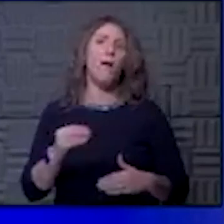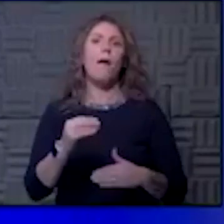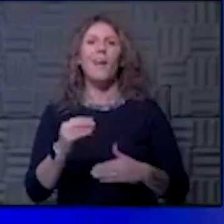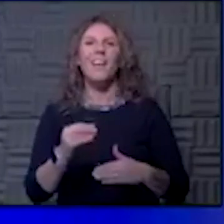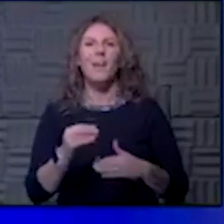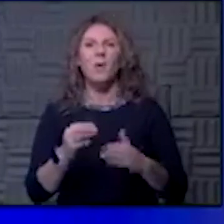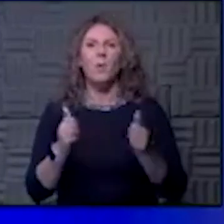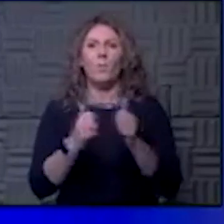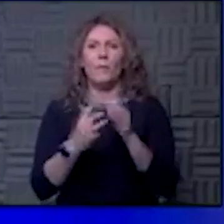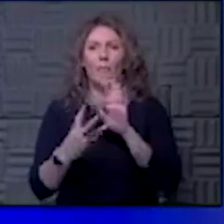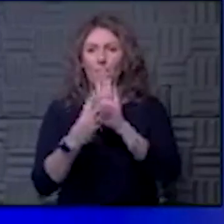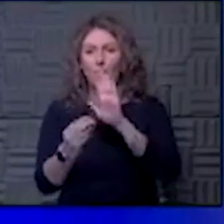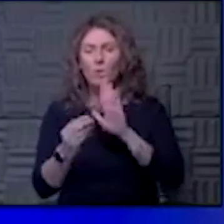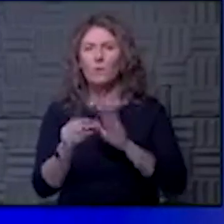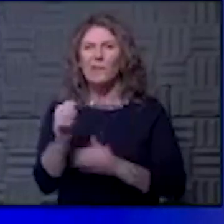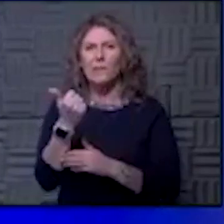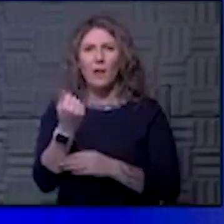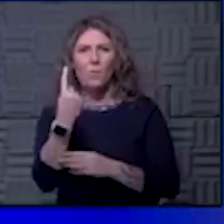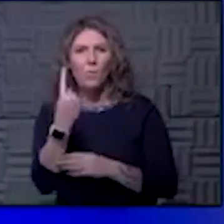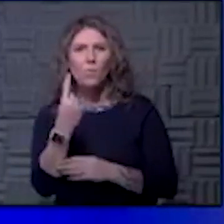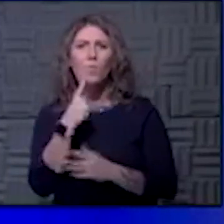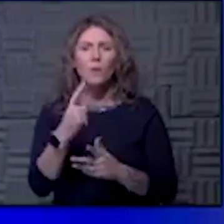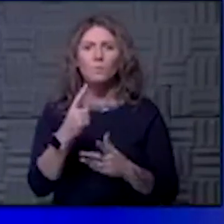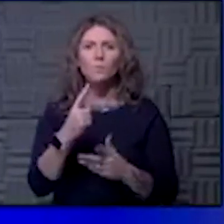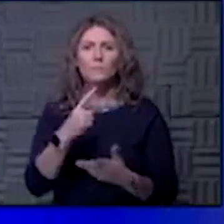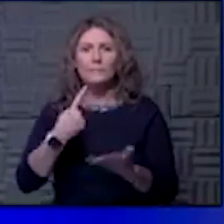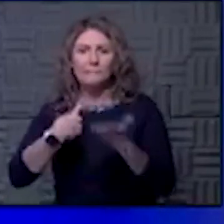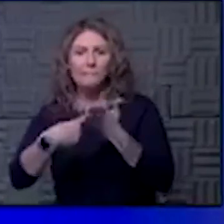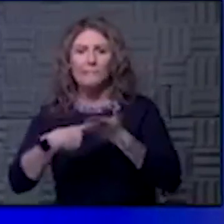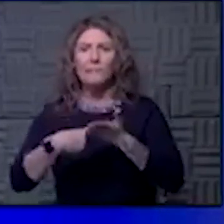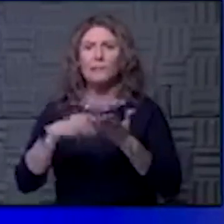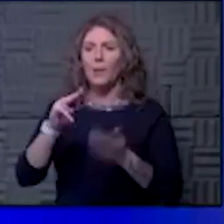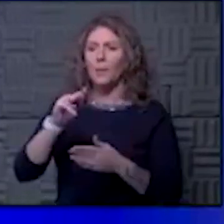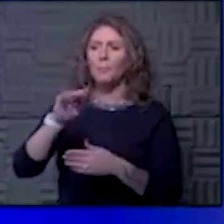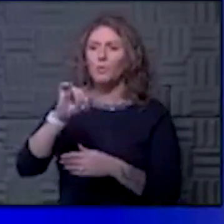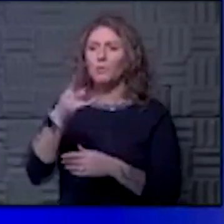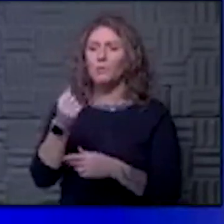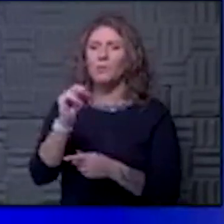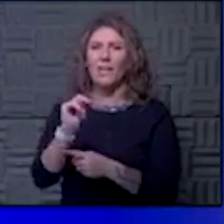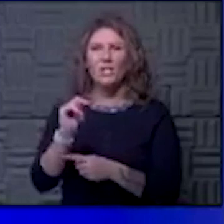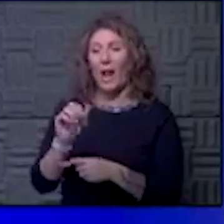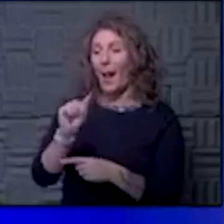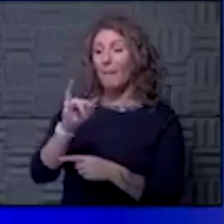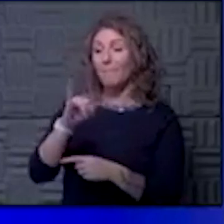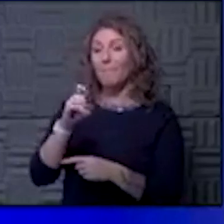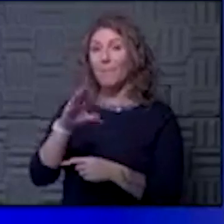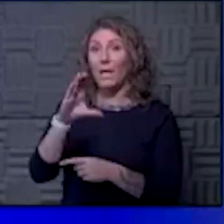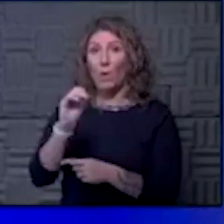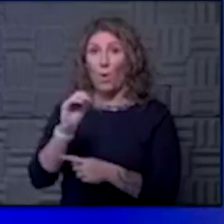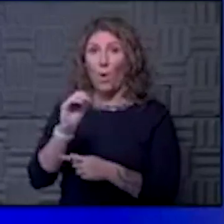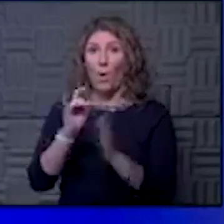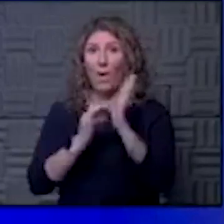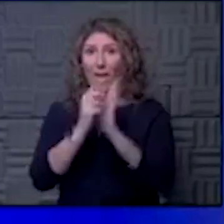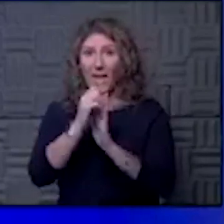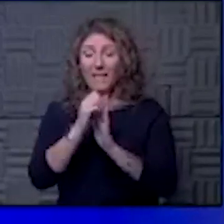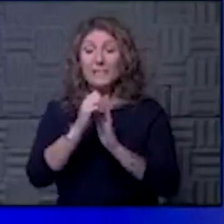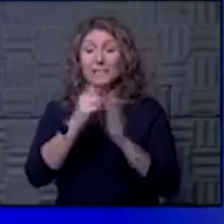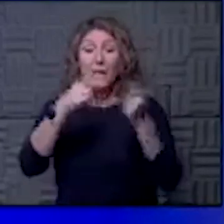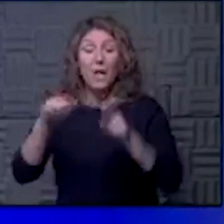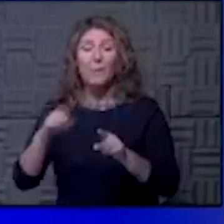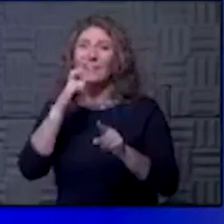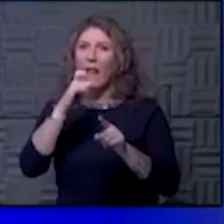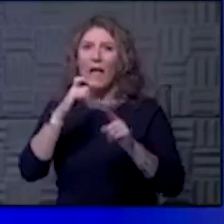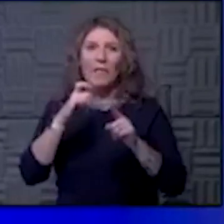another big mutation that was talked about, and it's actually a substitution of an amino acid, not part of the genome. It occurs